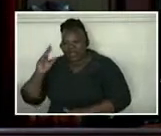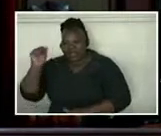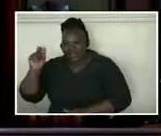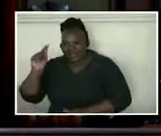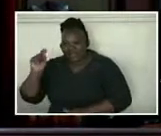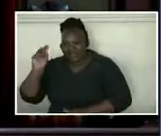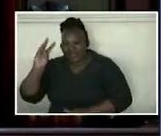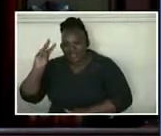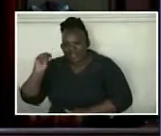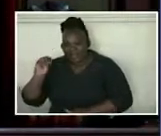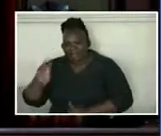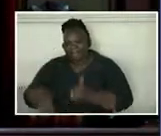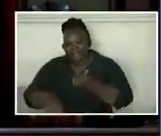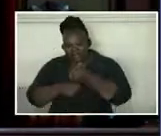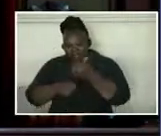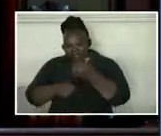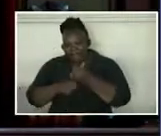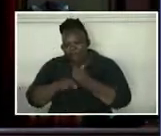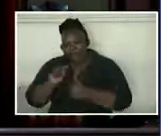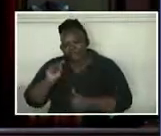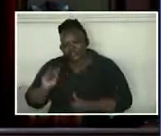support the initiative